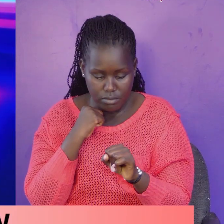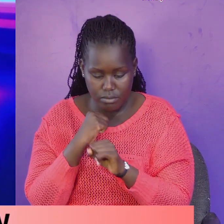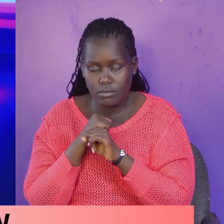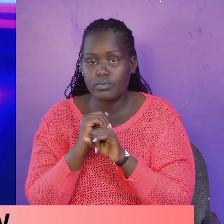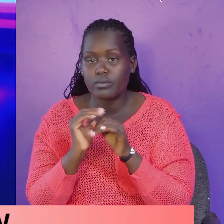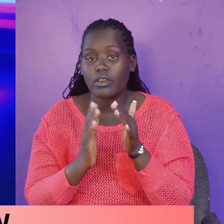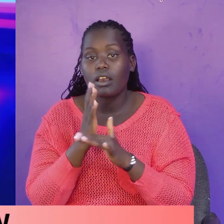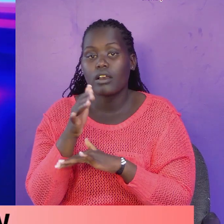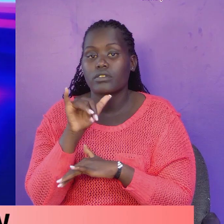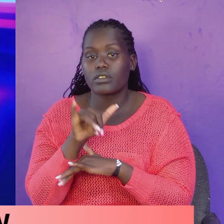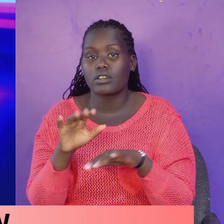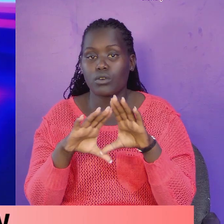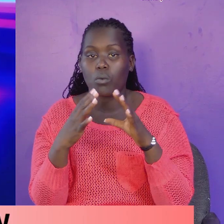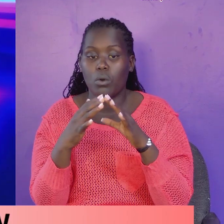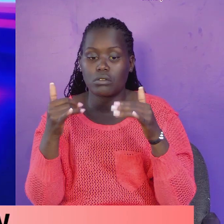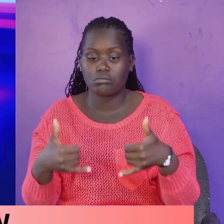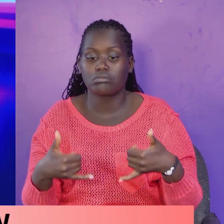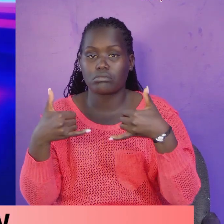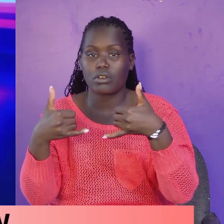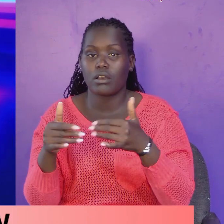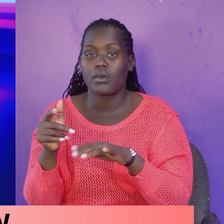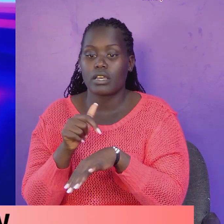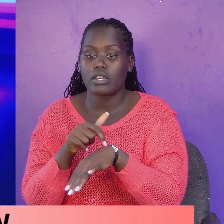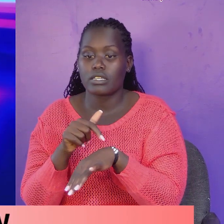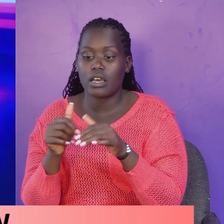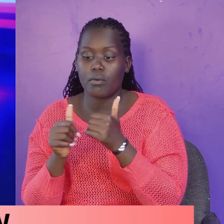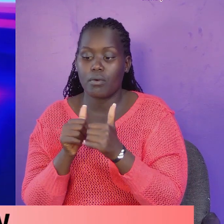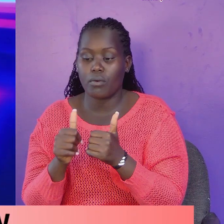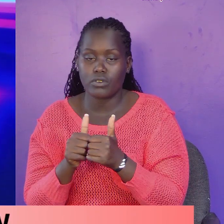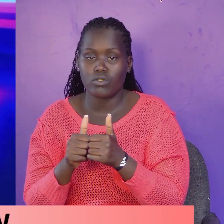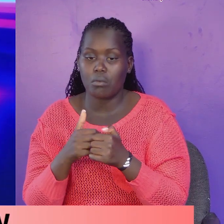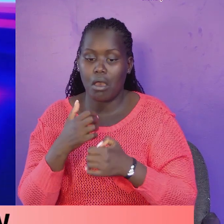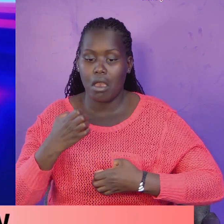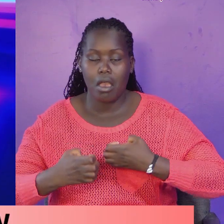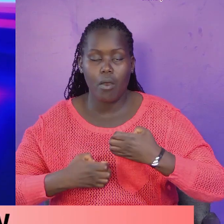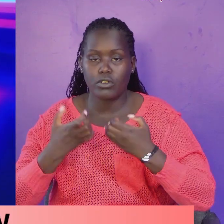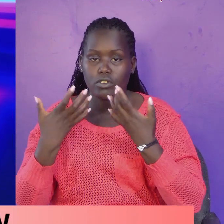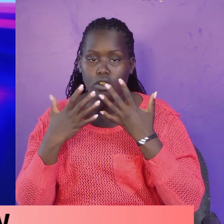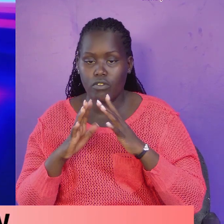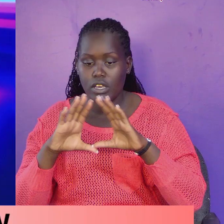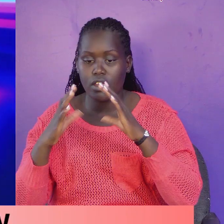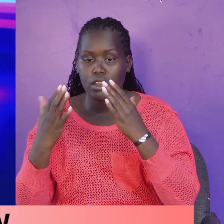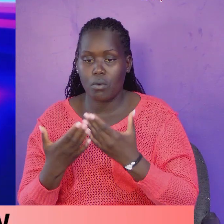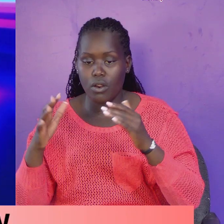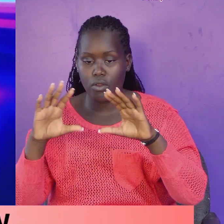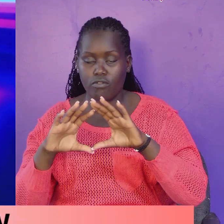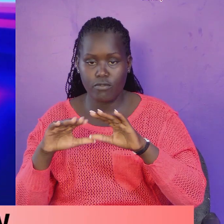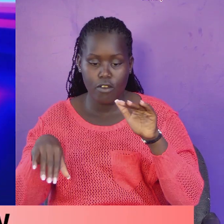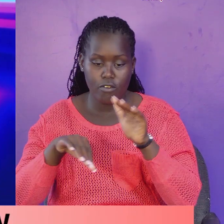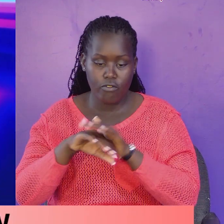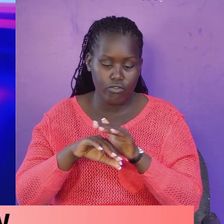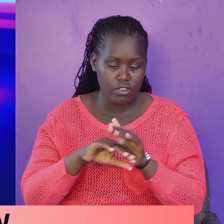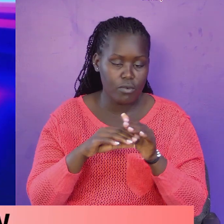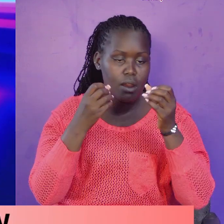after that World Cup, is the season that will be so emotional in the world of football. Many players will